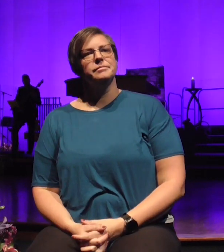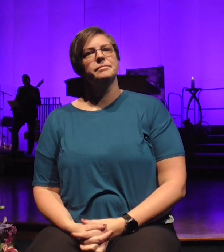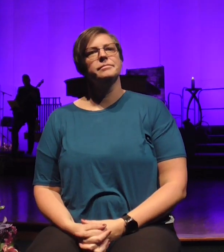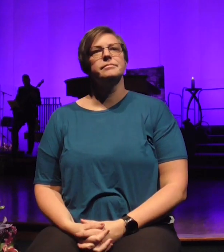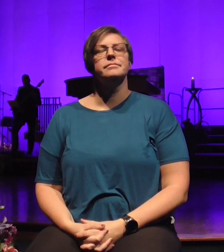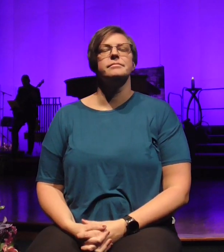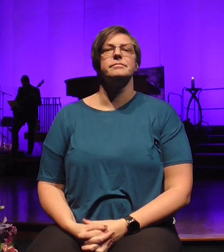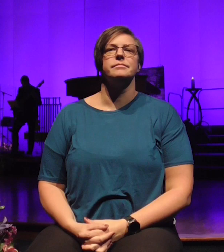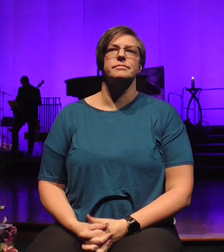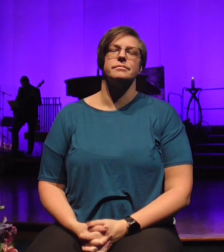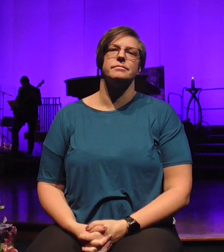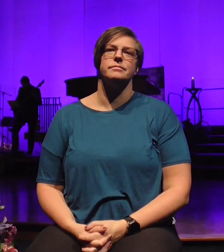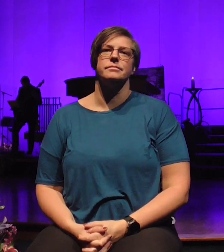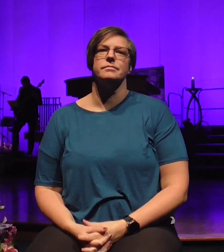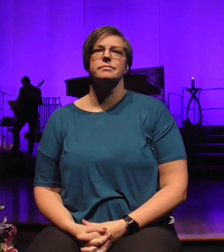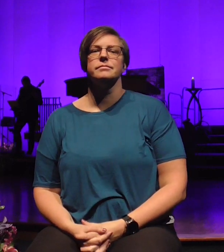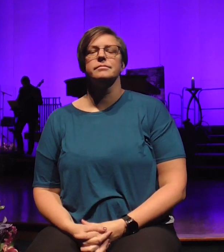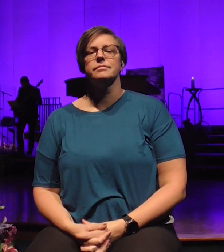place.